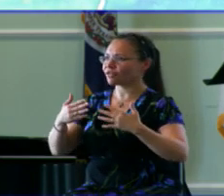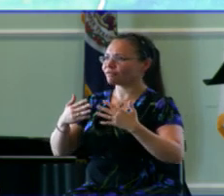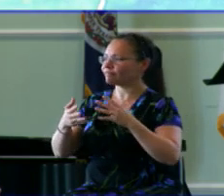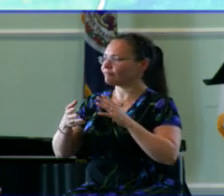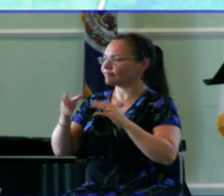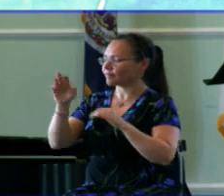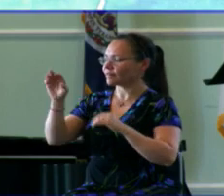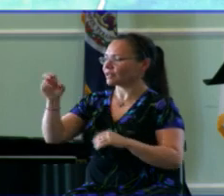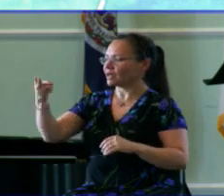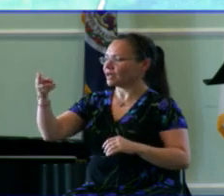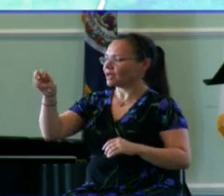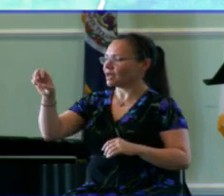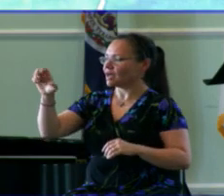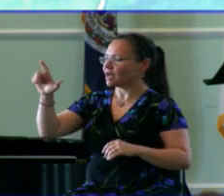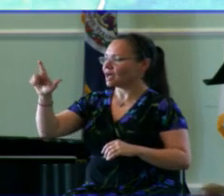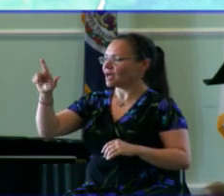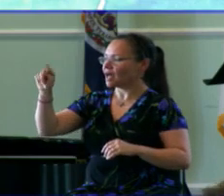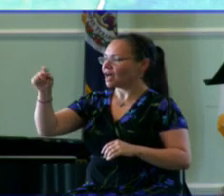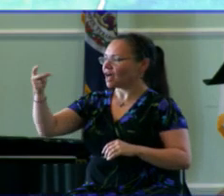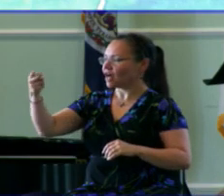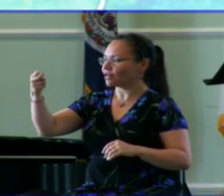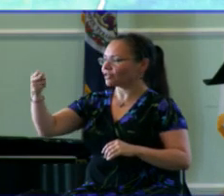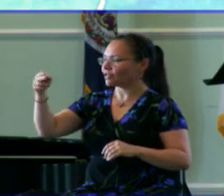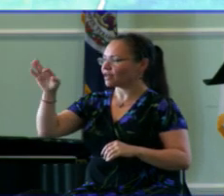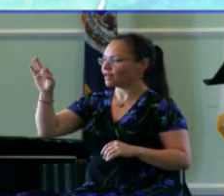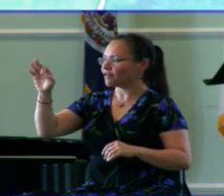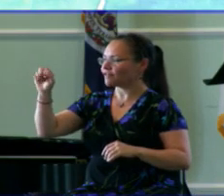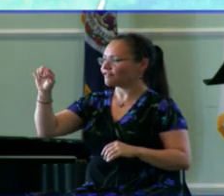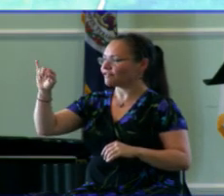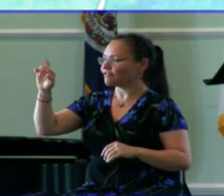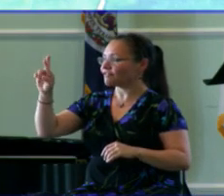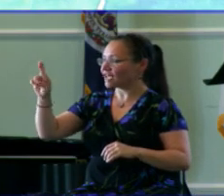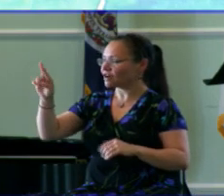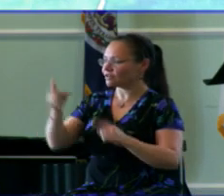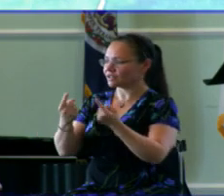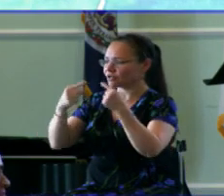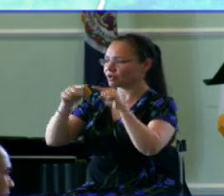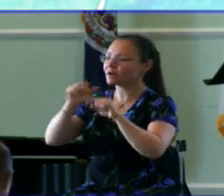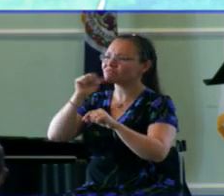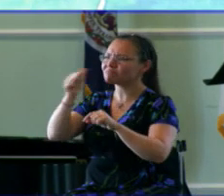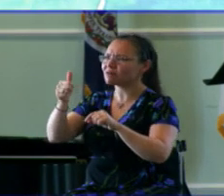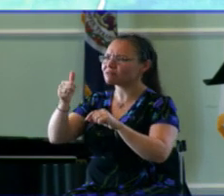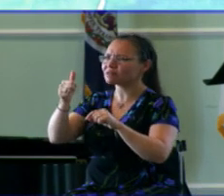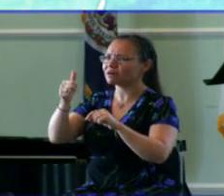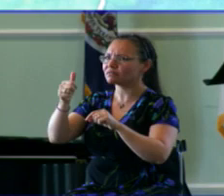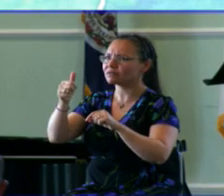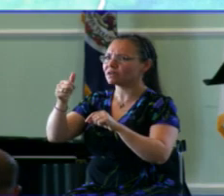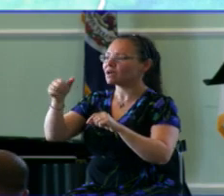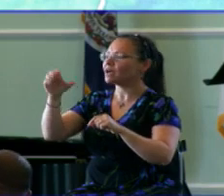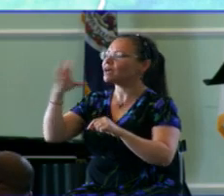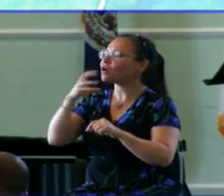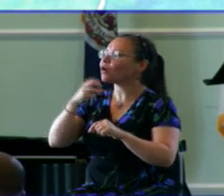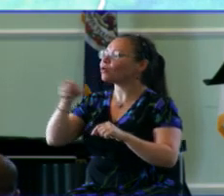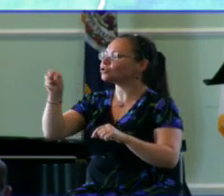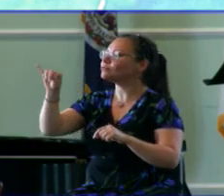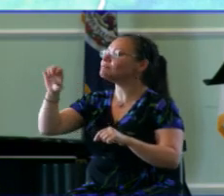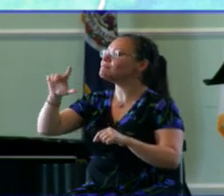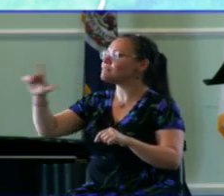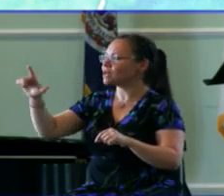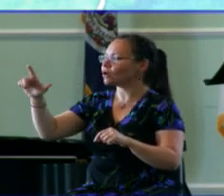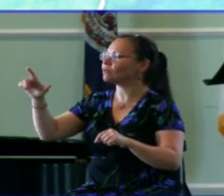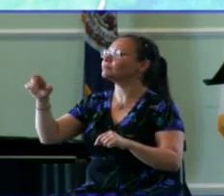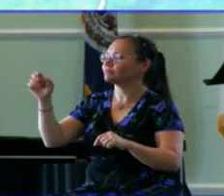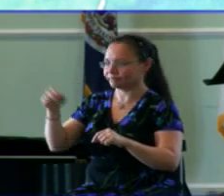at Old Mill Park. And that is going to be held from 2 to 5:30. They're